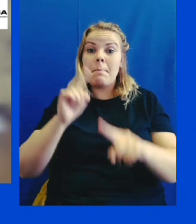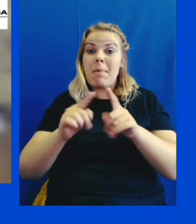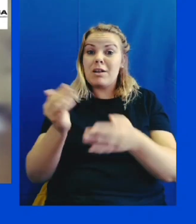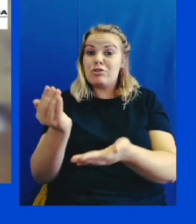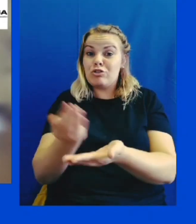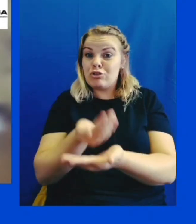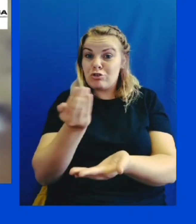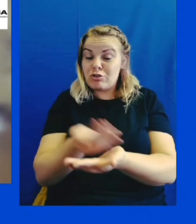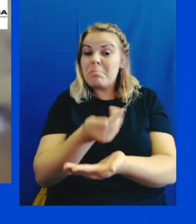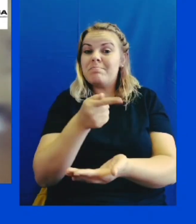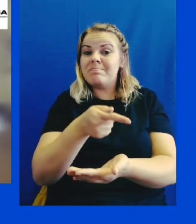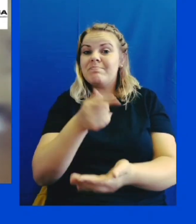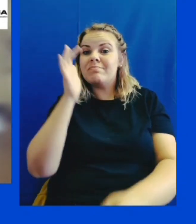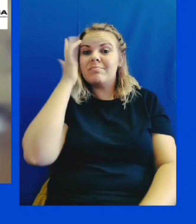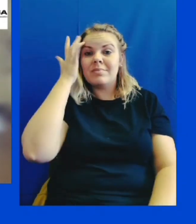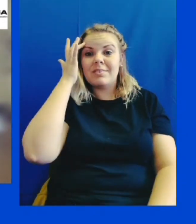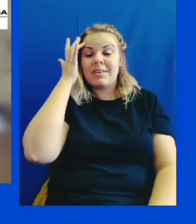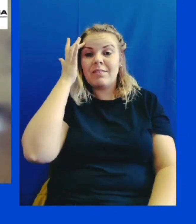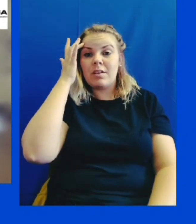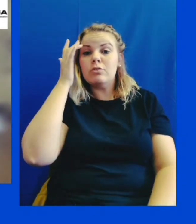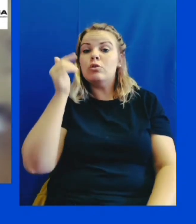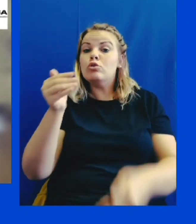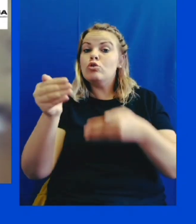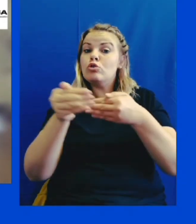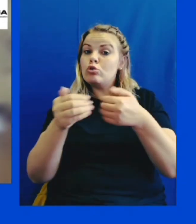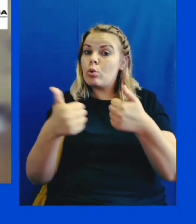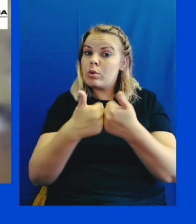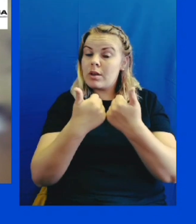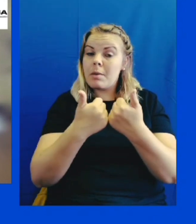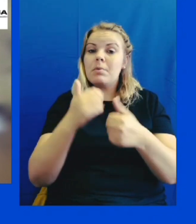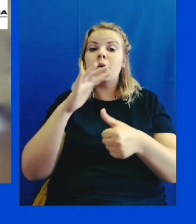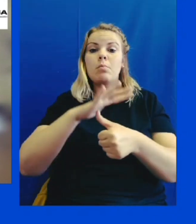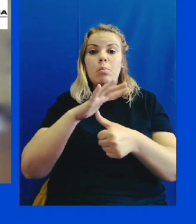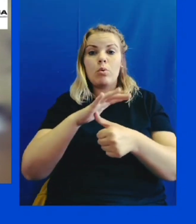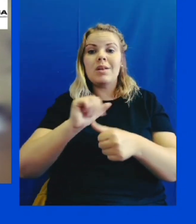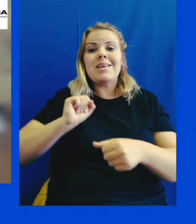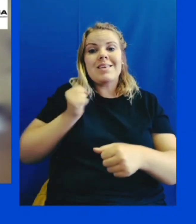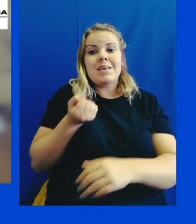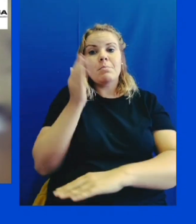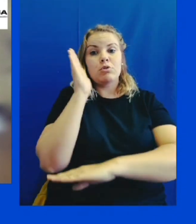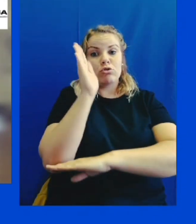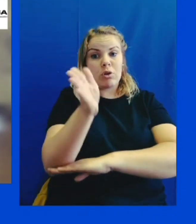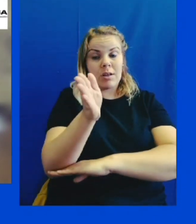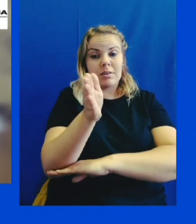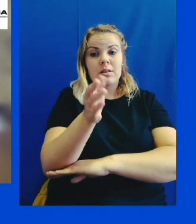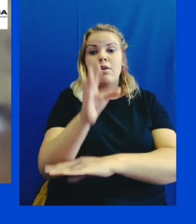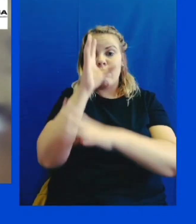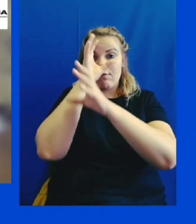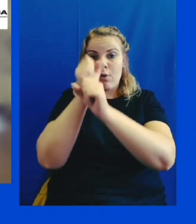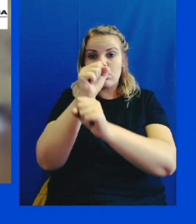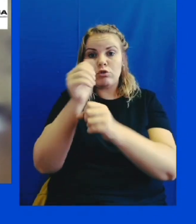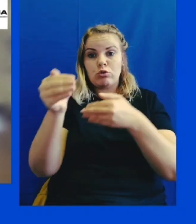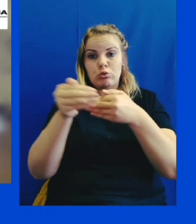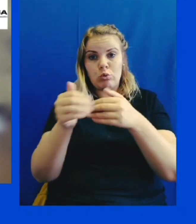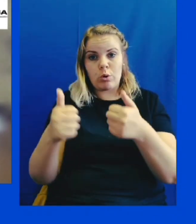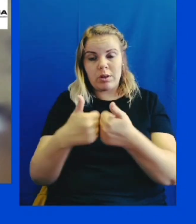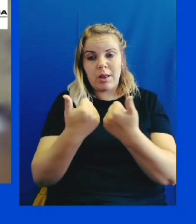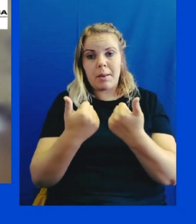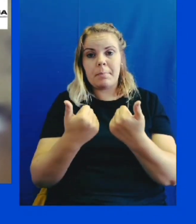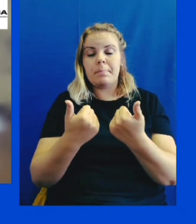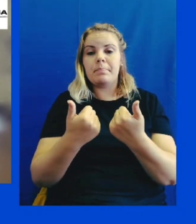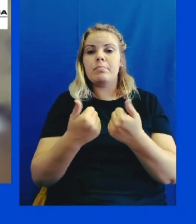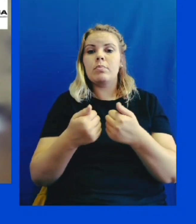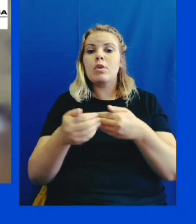very tricky getting the ball close with the short game. So keep it straight, good short game, and then on